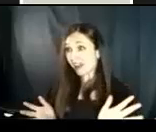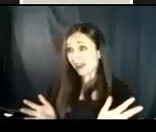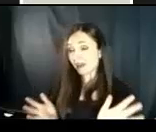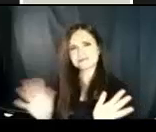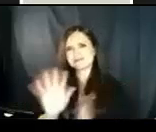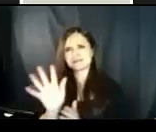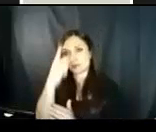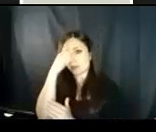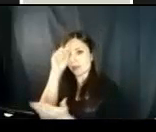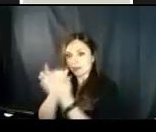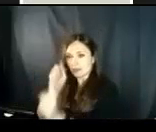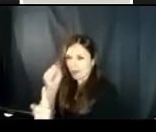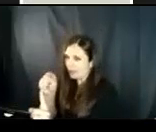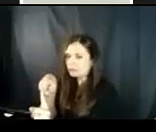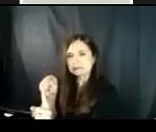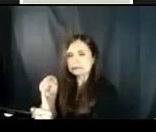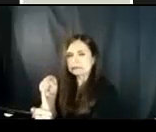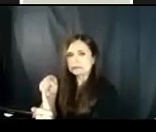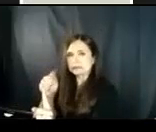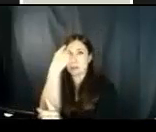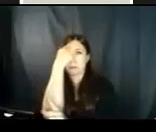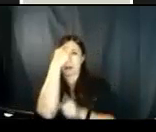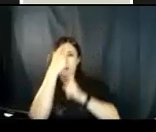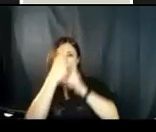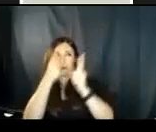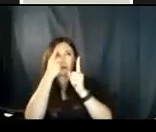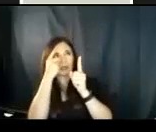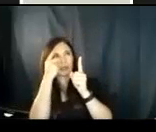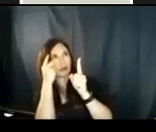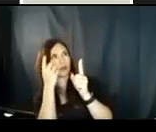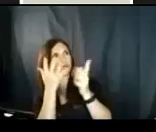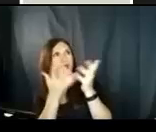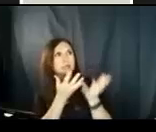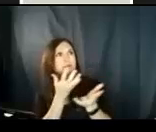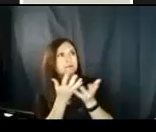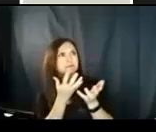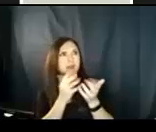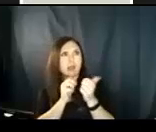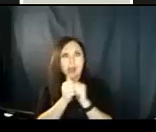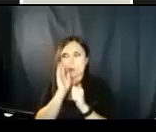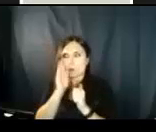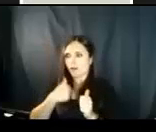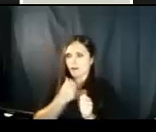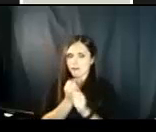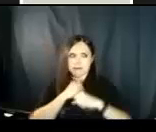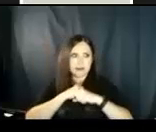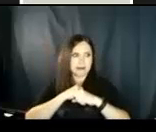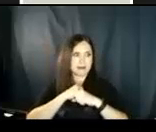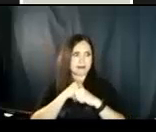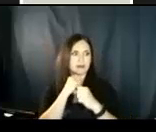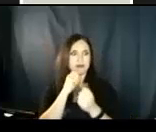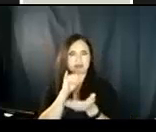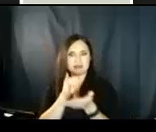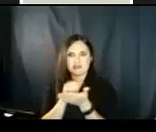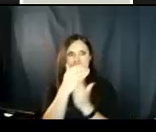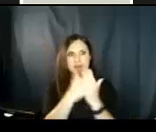start making your mindset into how am I going to make my lesson engaging.